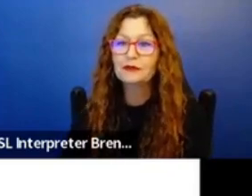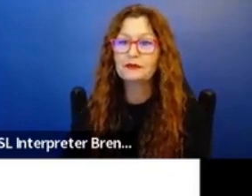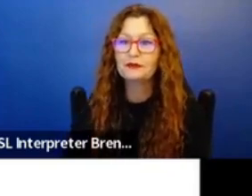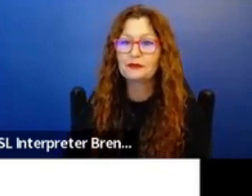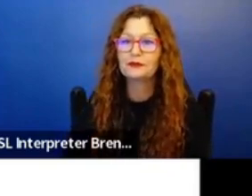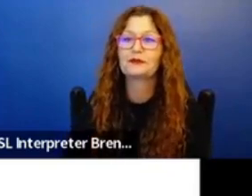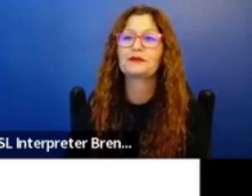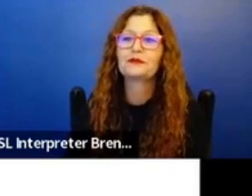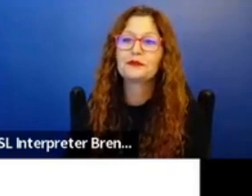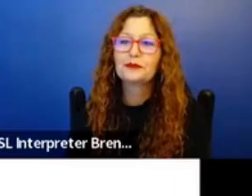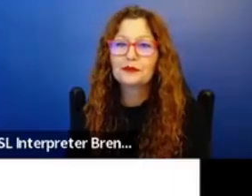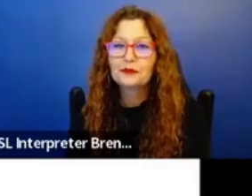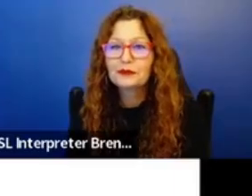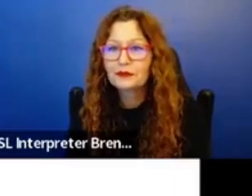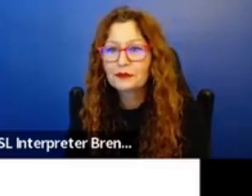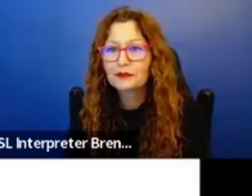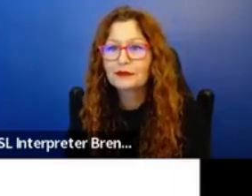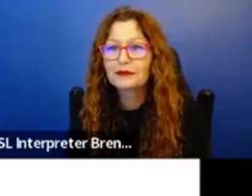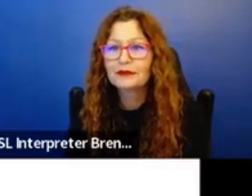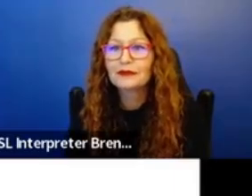B.